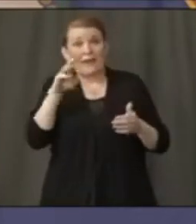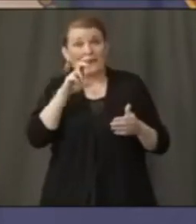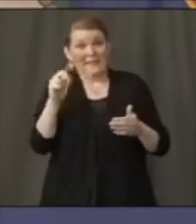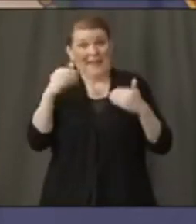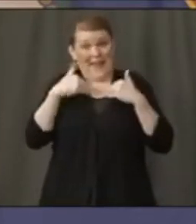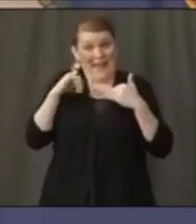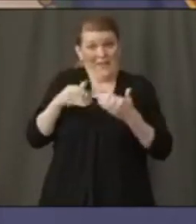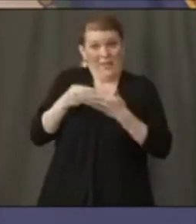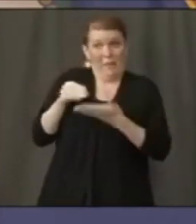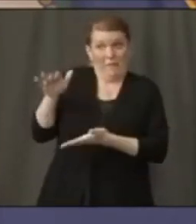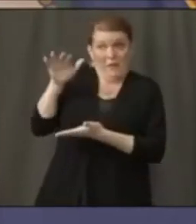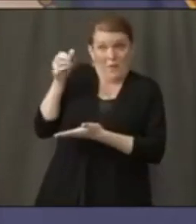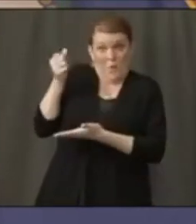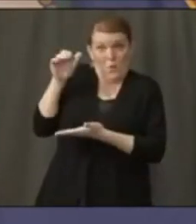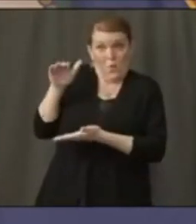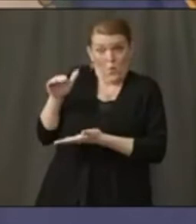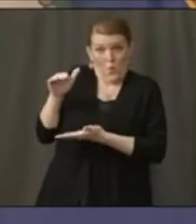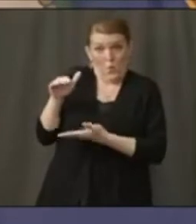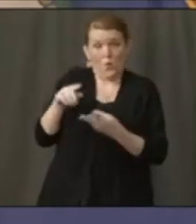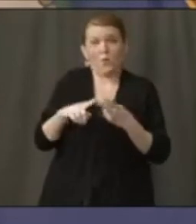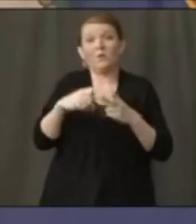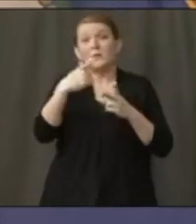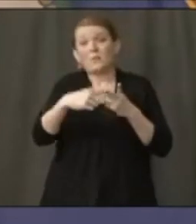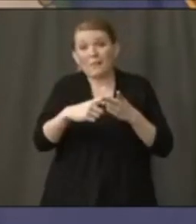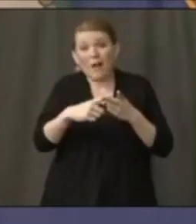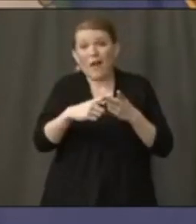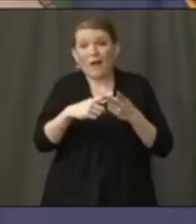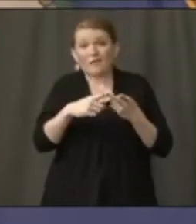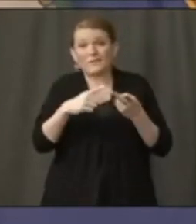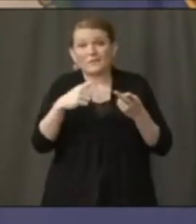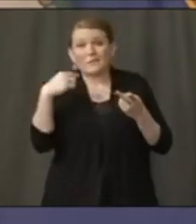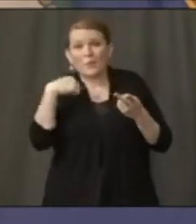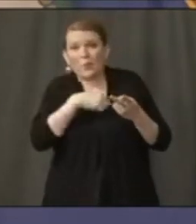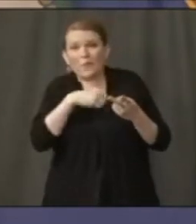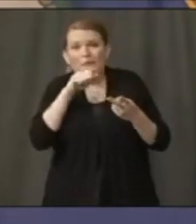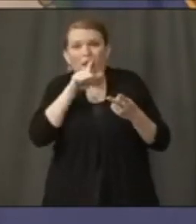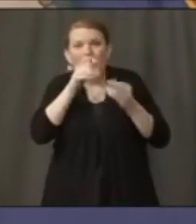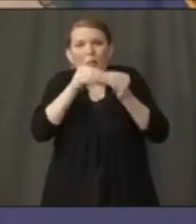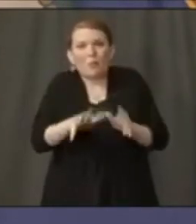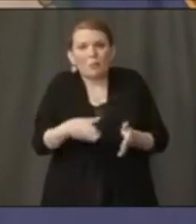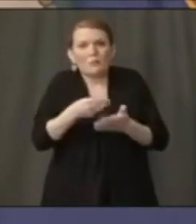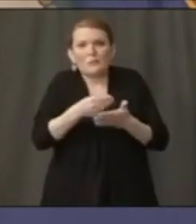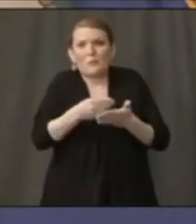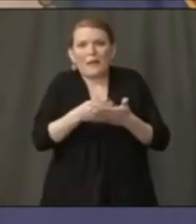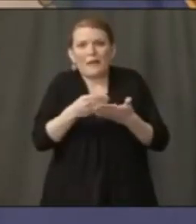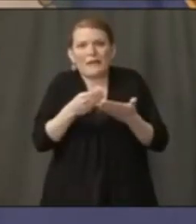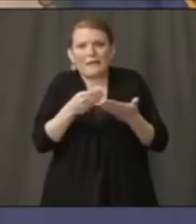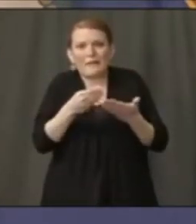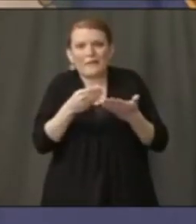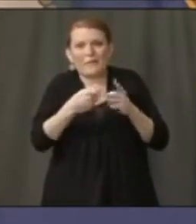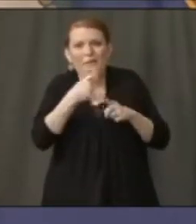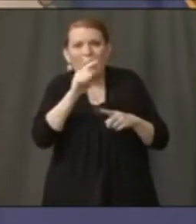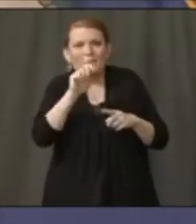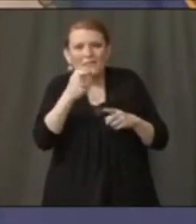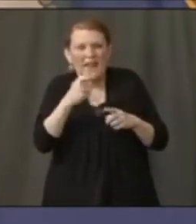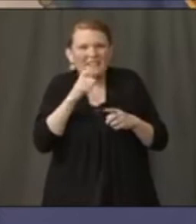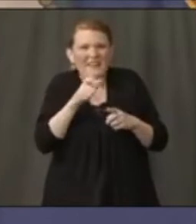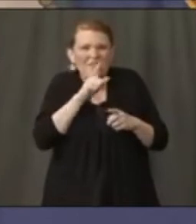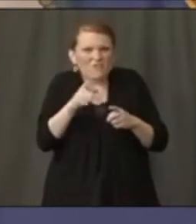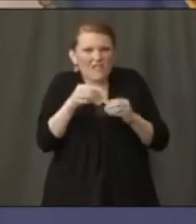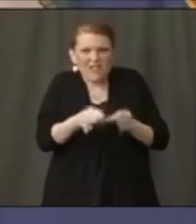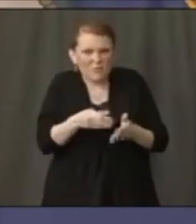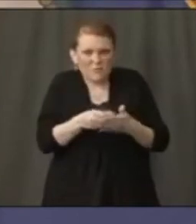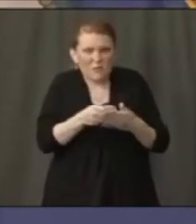revenues being relatively stable compared to a lot of your peers, because you didn't close down as much of the economy,